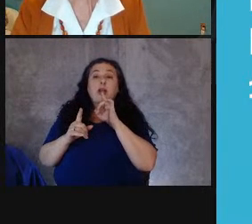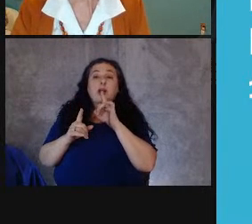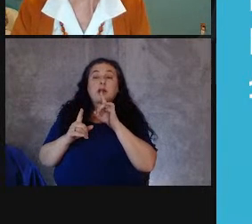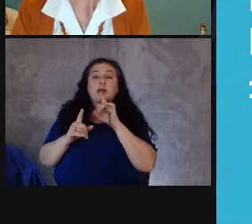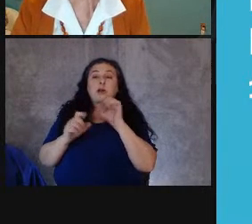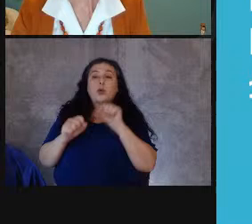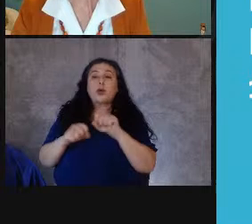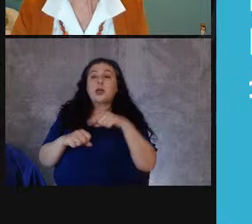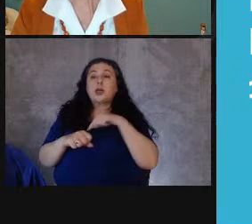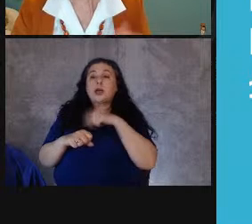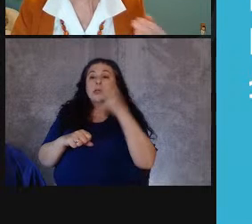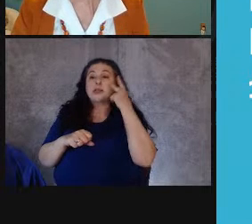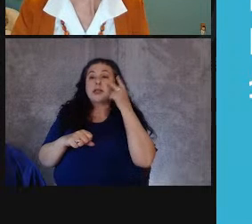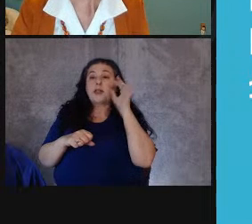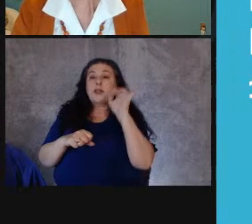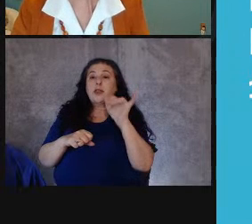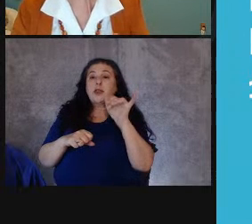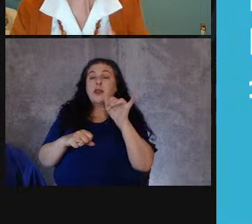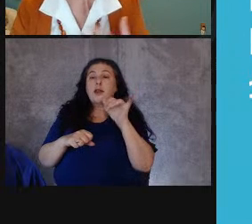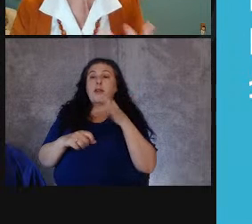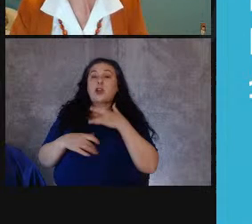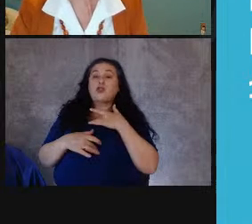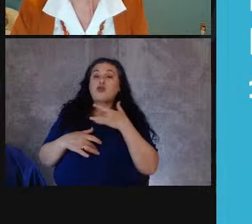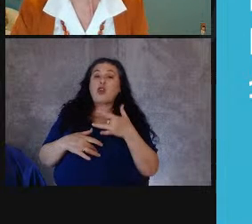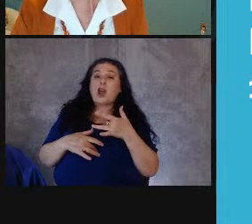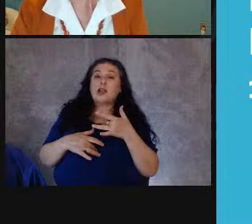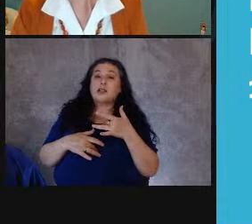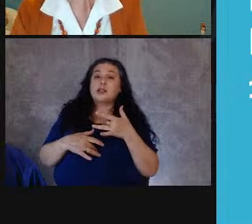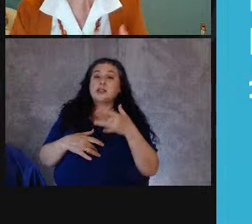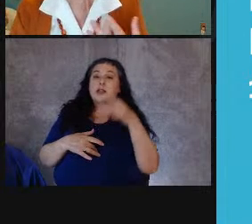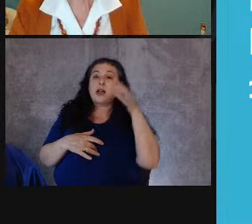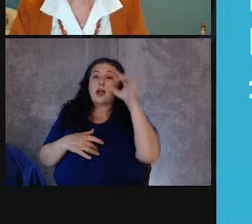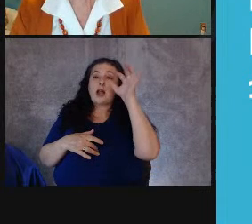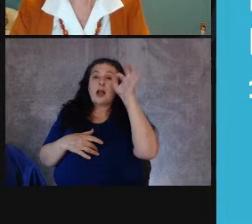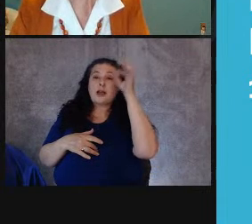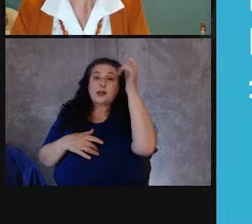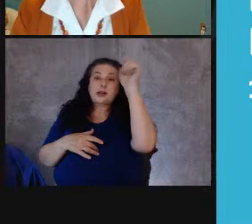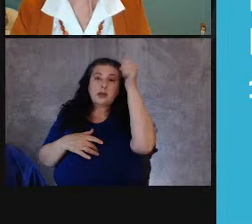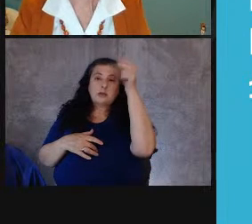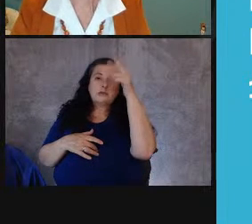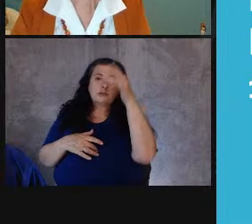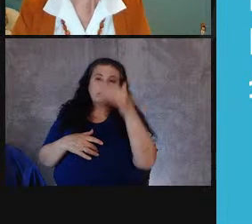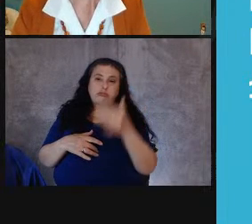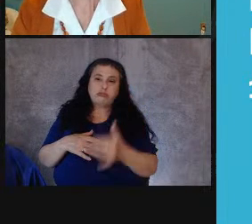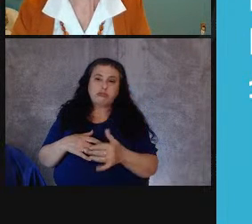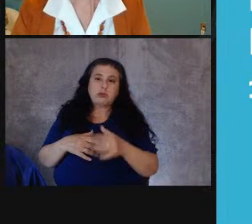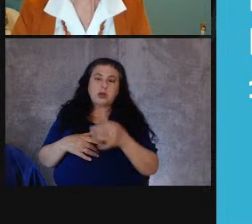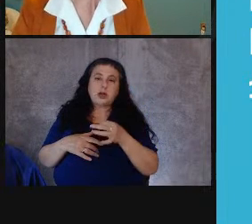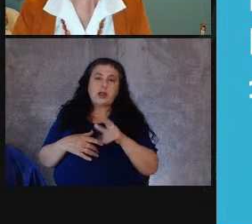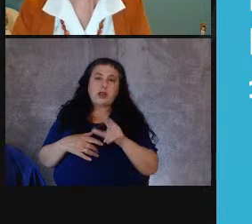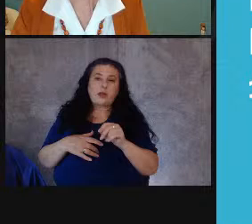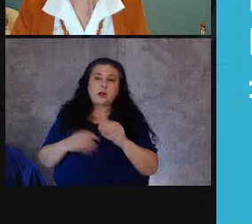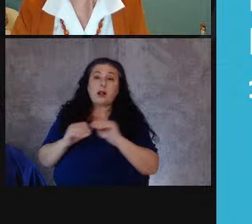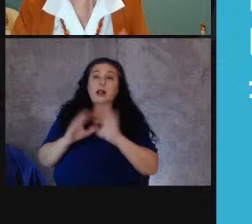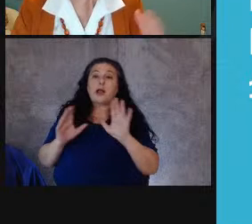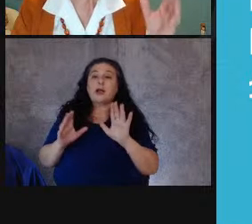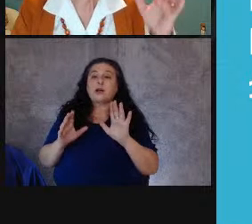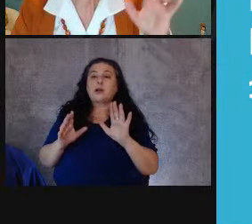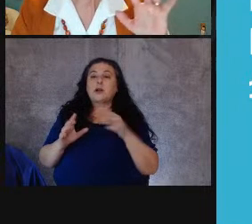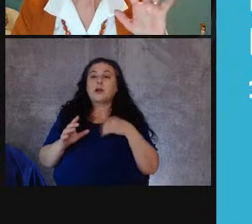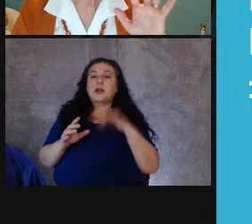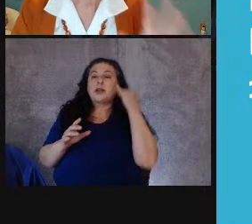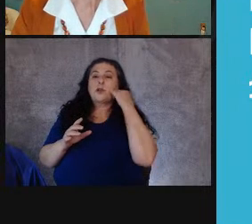can see that the trends in the state of Illinois are very, very clear. If we